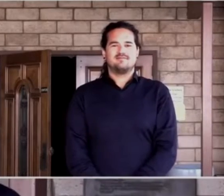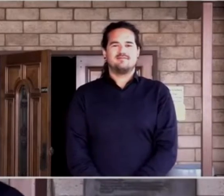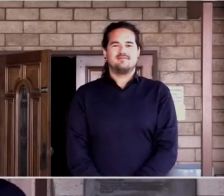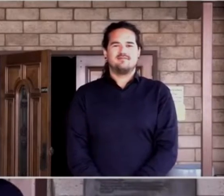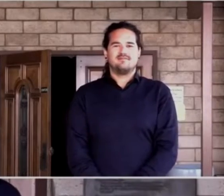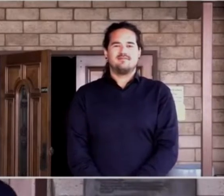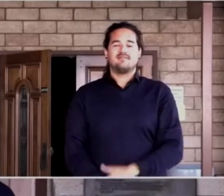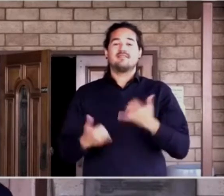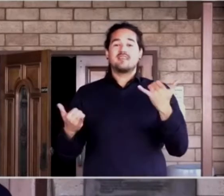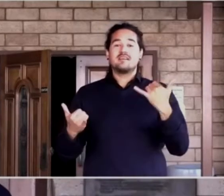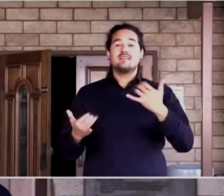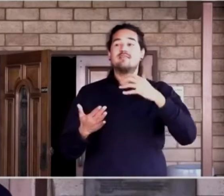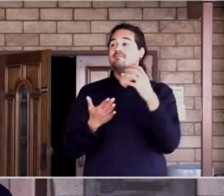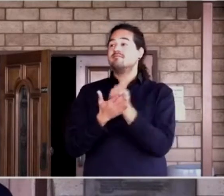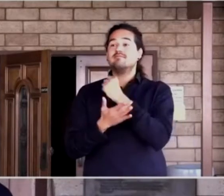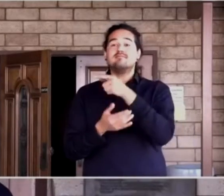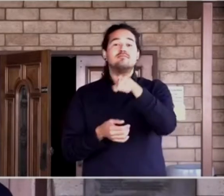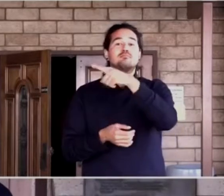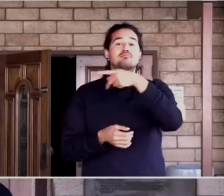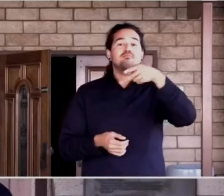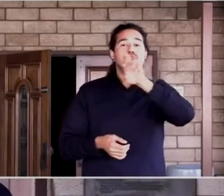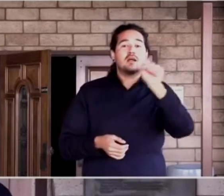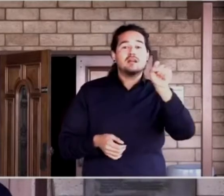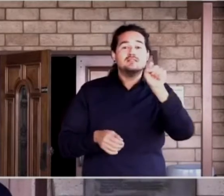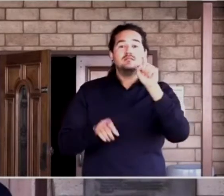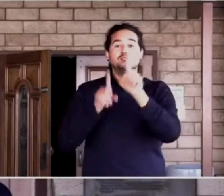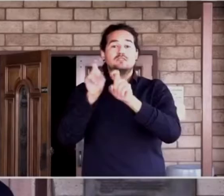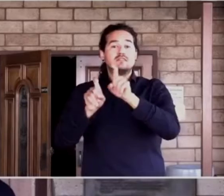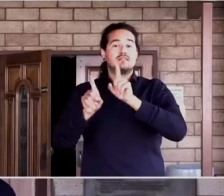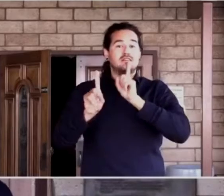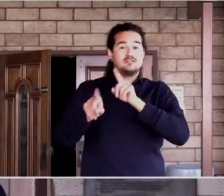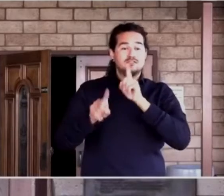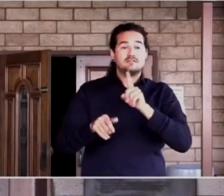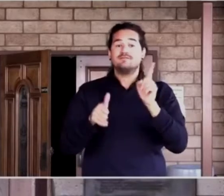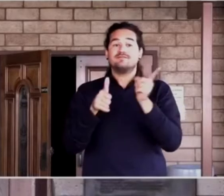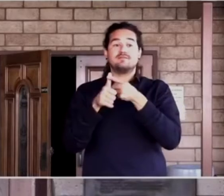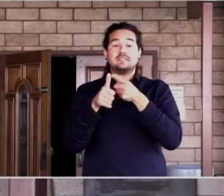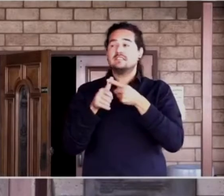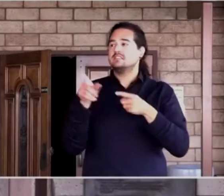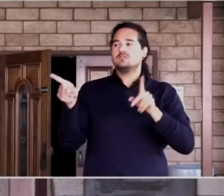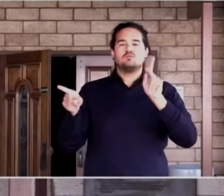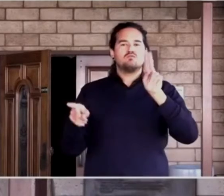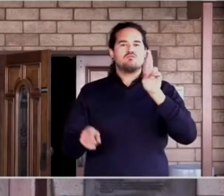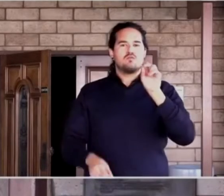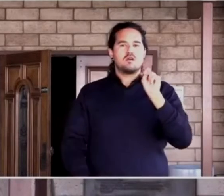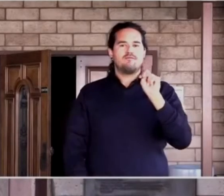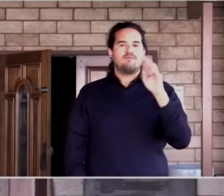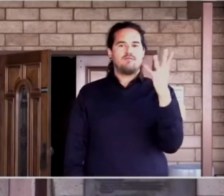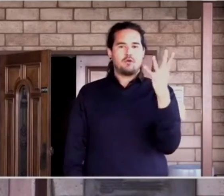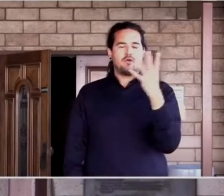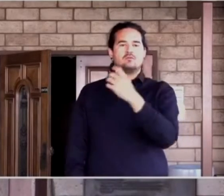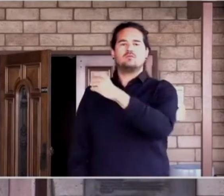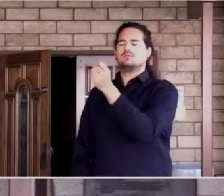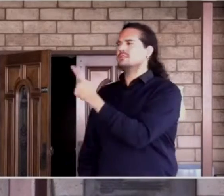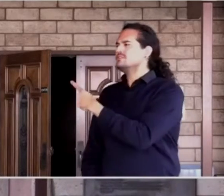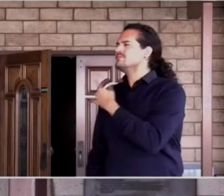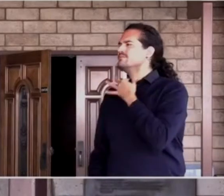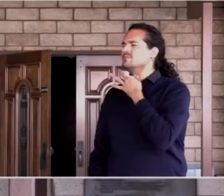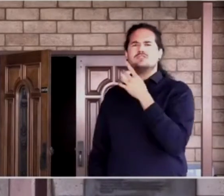We'll now open the question portion of everything, so we'll start with KRON. My question for Dr. Tong.